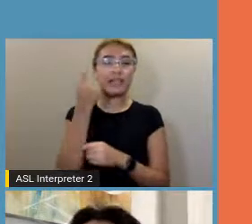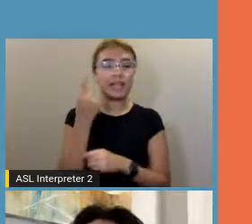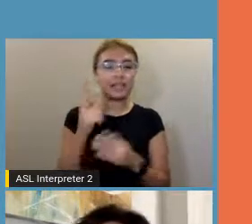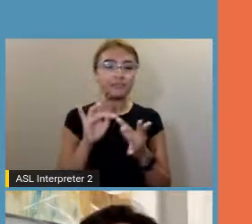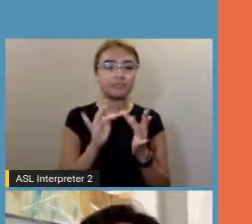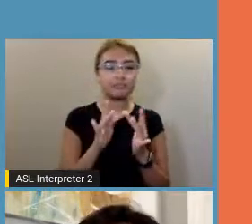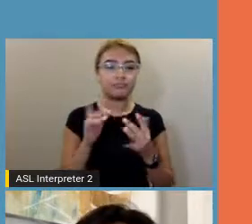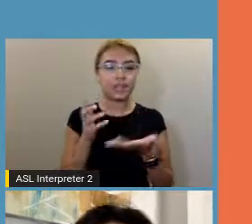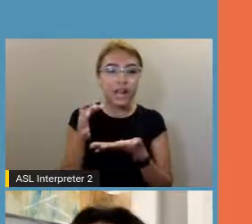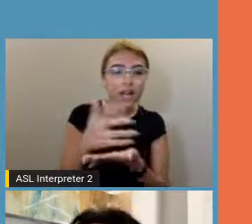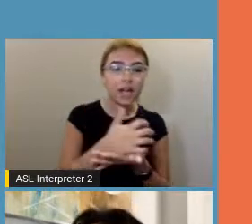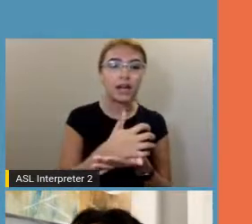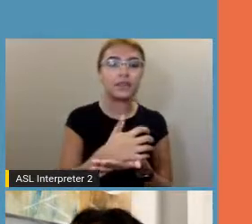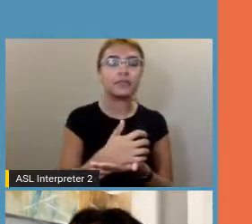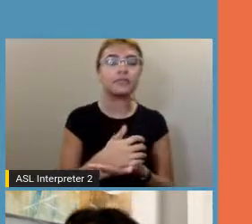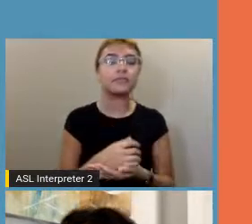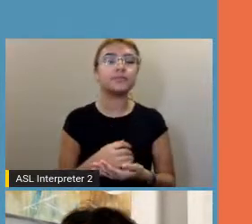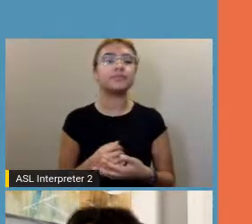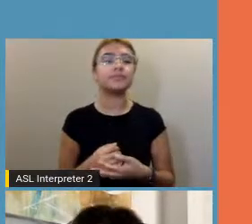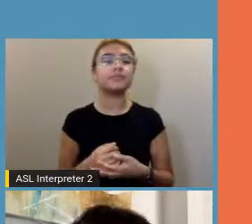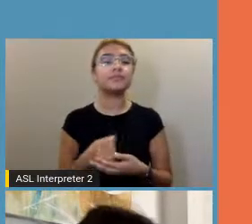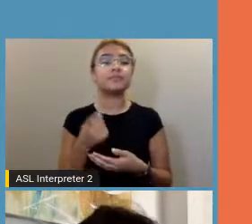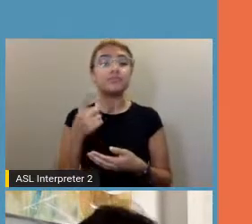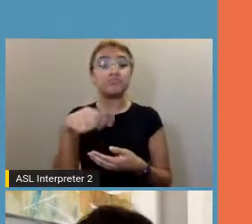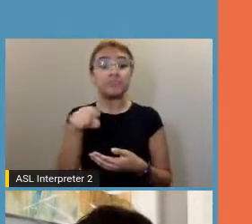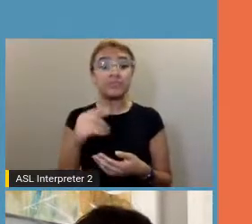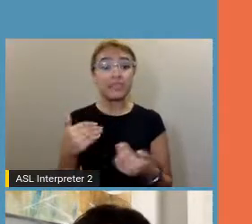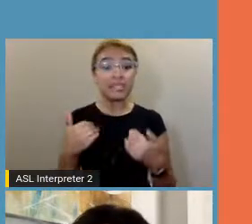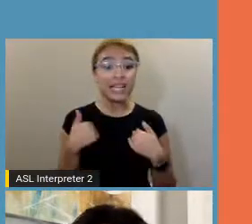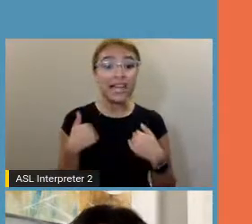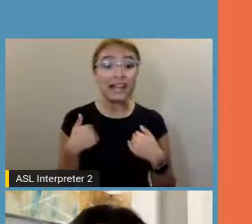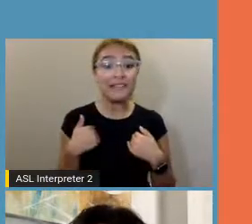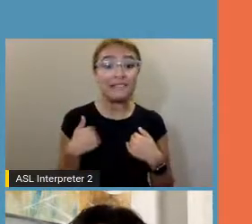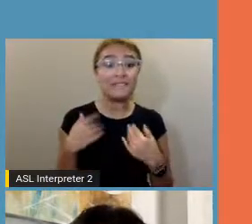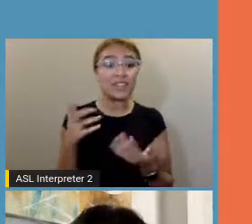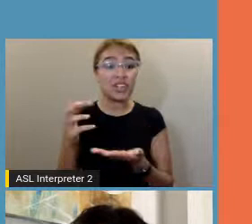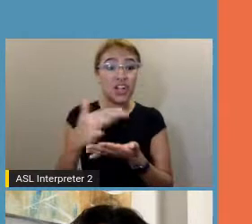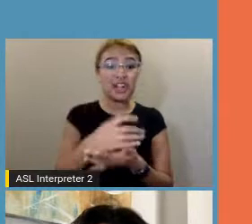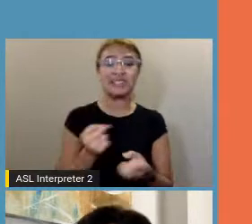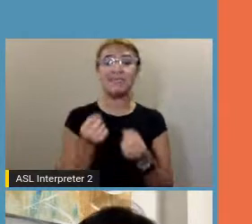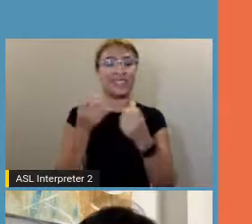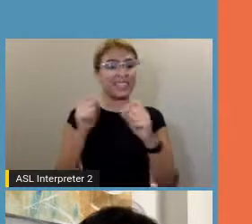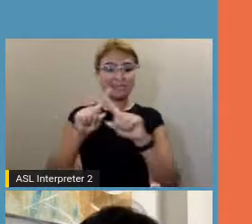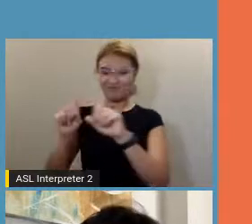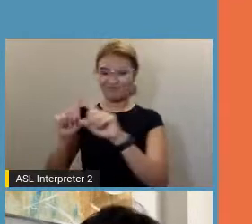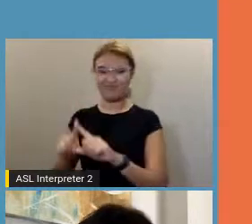NC State University Libraries. They had done their collection. They had a lot of